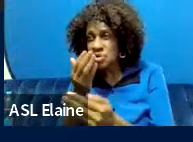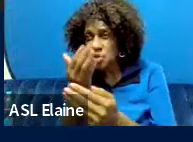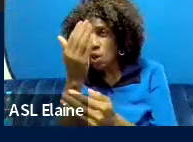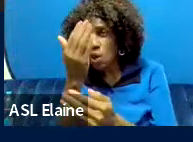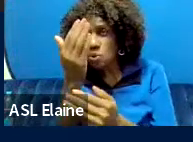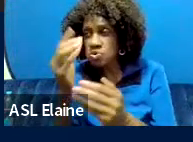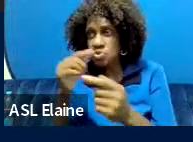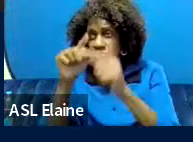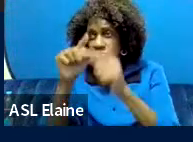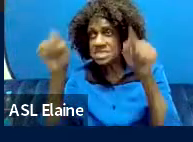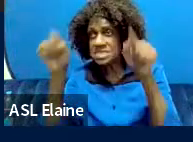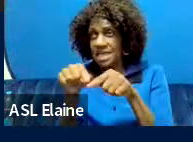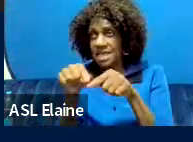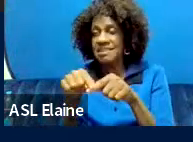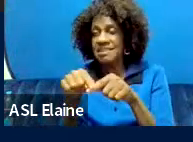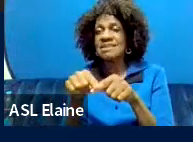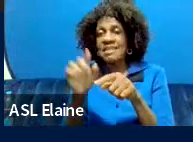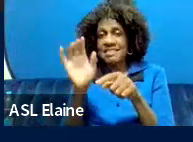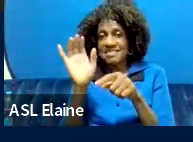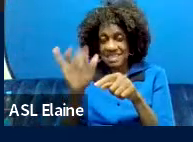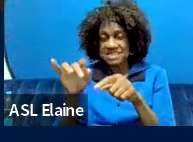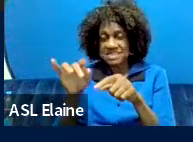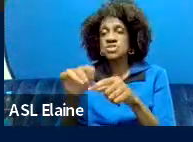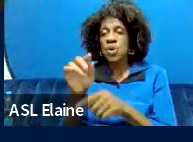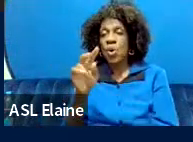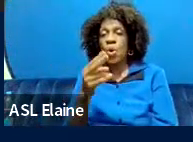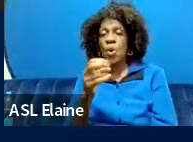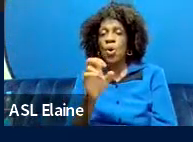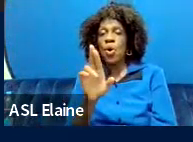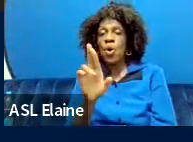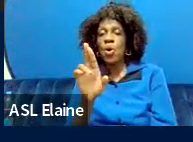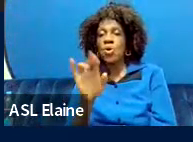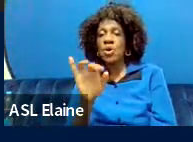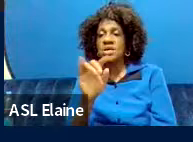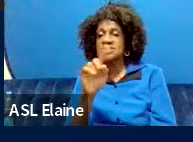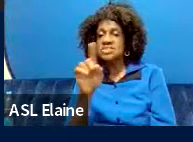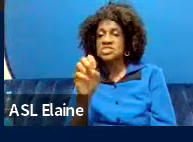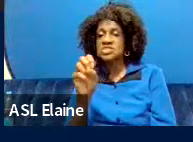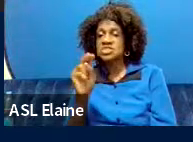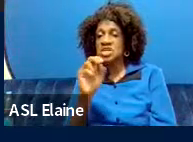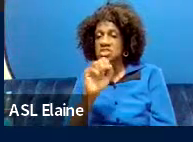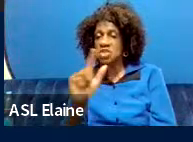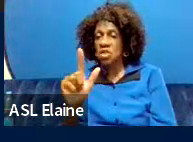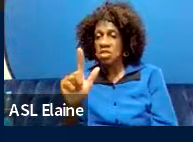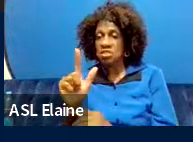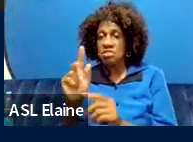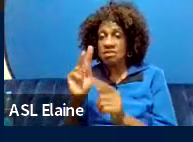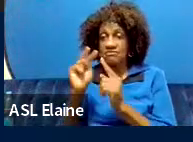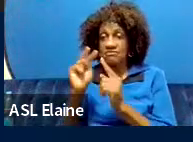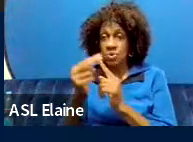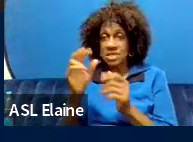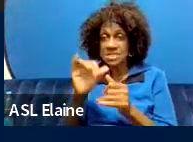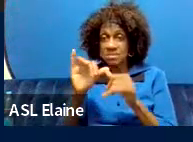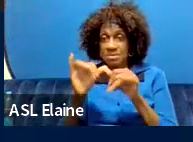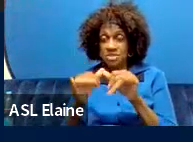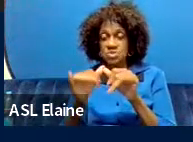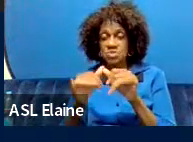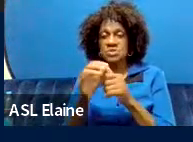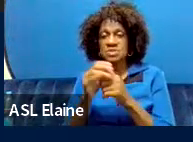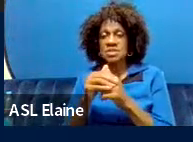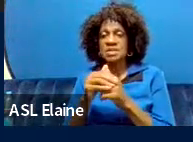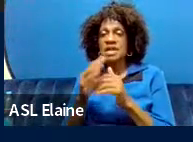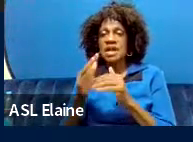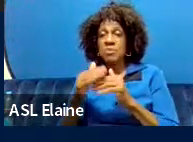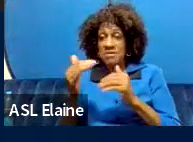sign, that's going to be how the horizontal viewing distance is measured. And then the baseline height above the